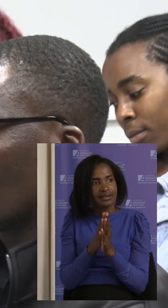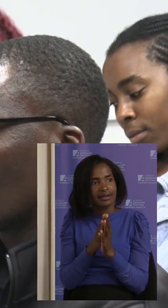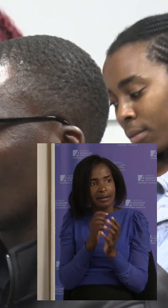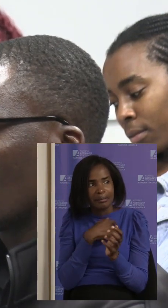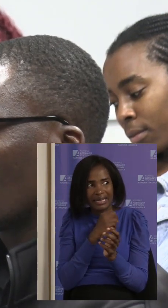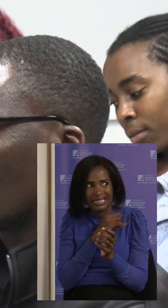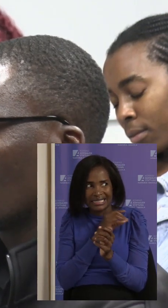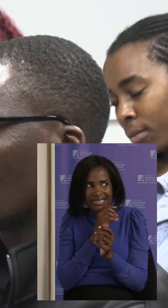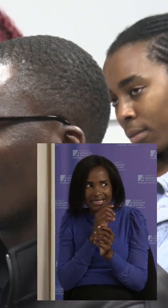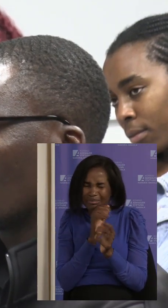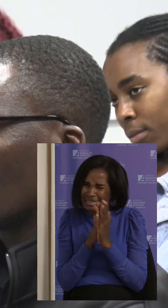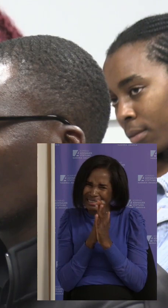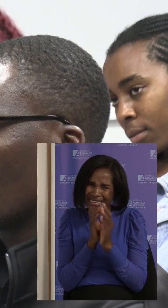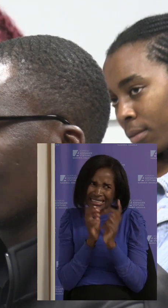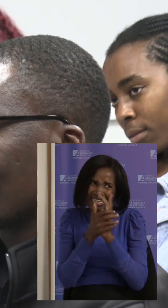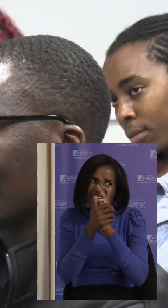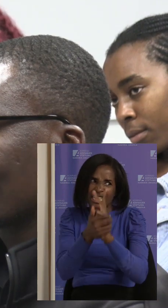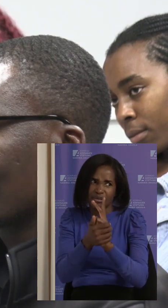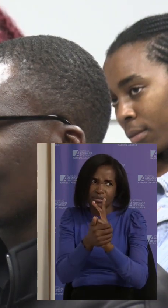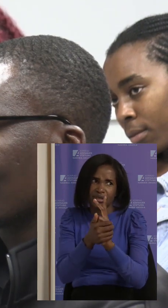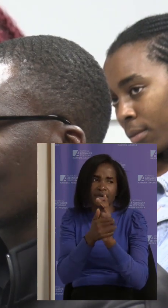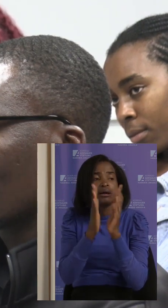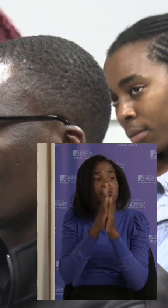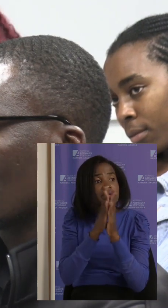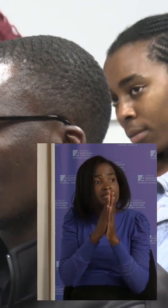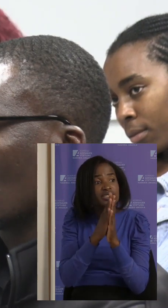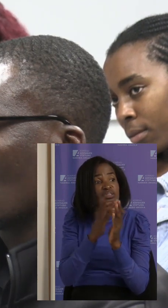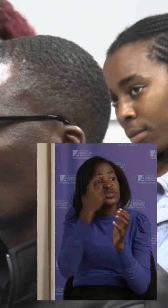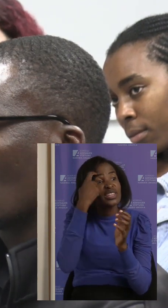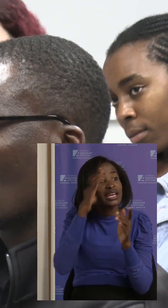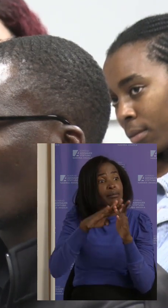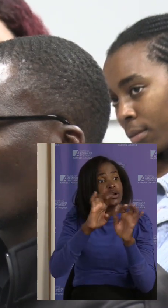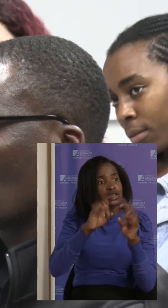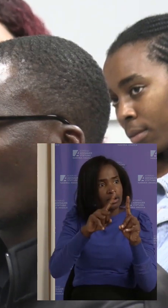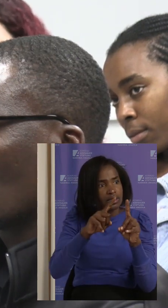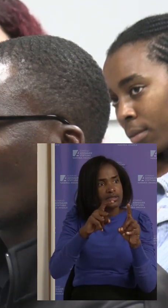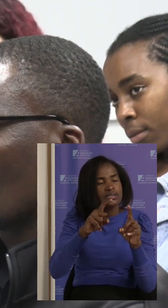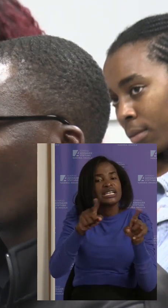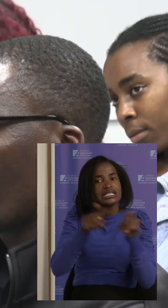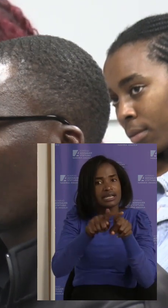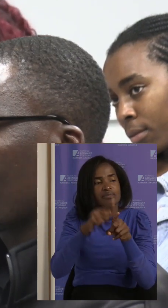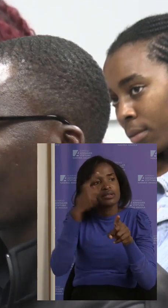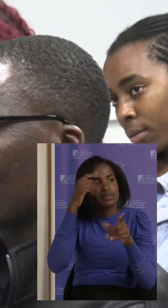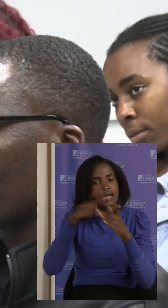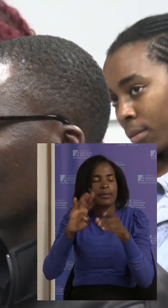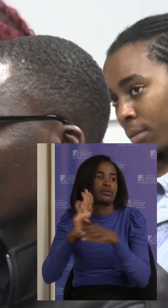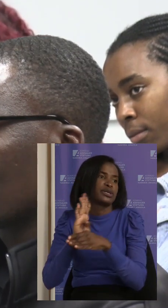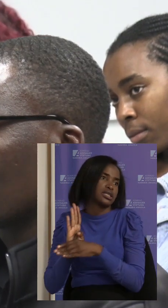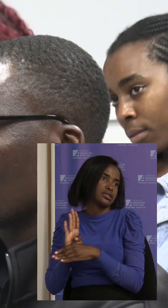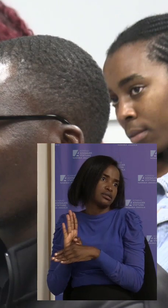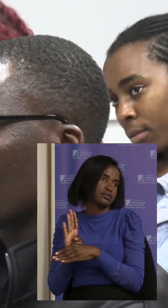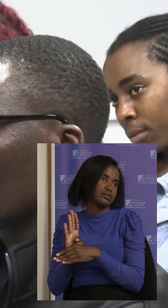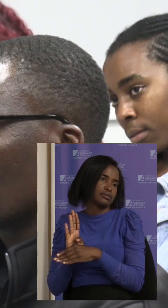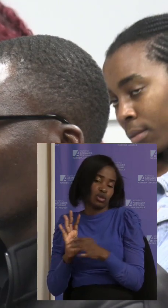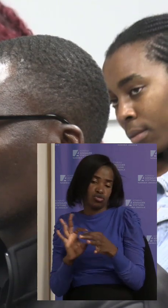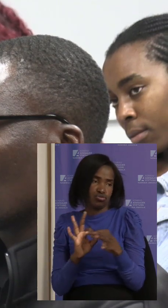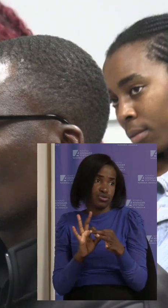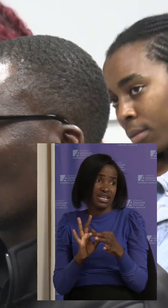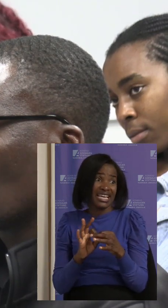They should take business in education and in health sectors. I